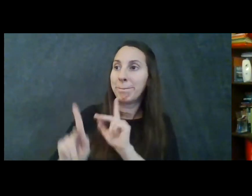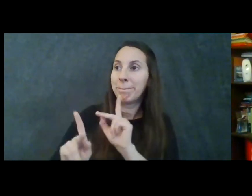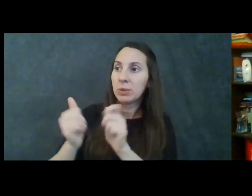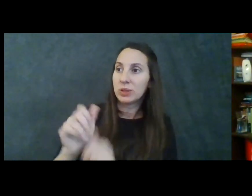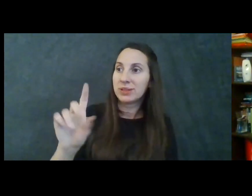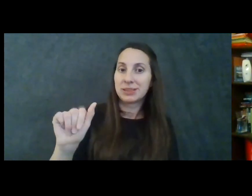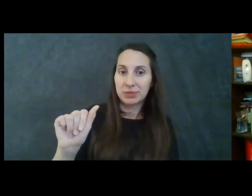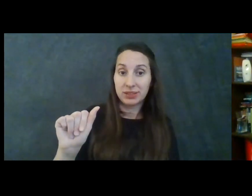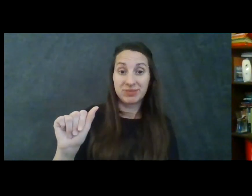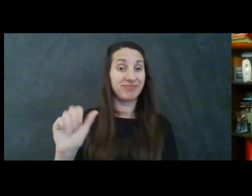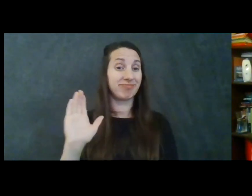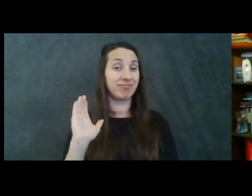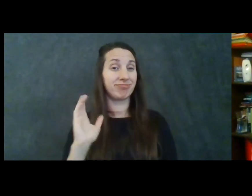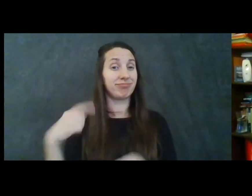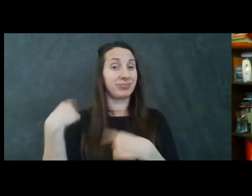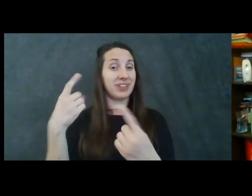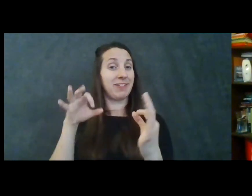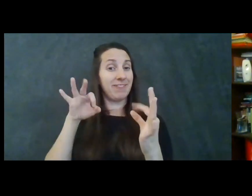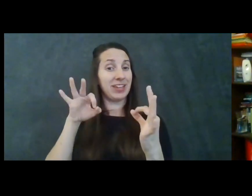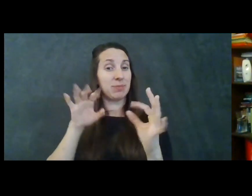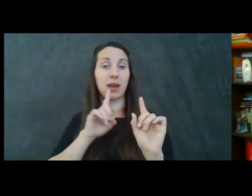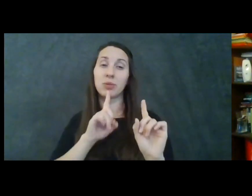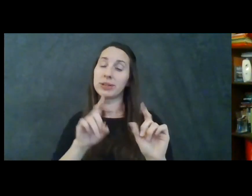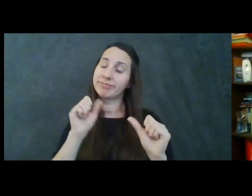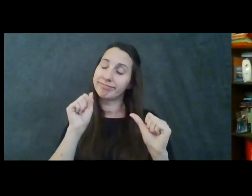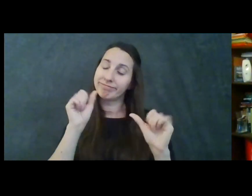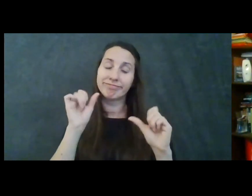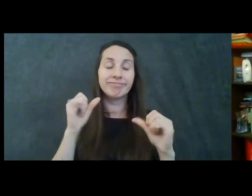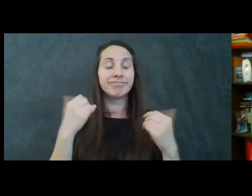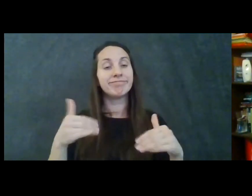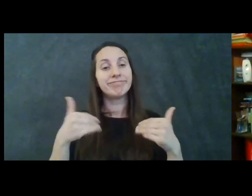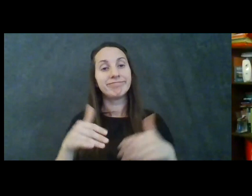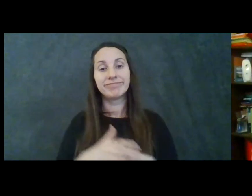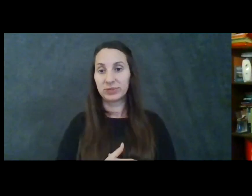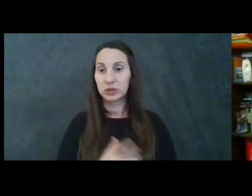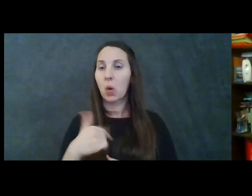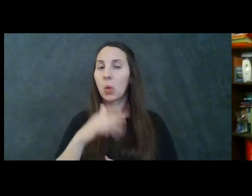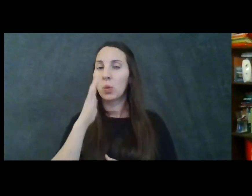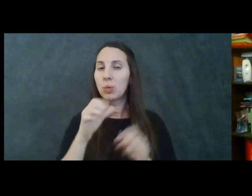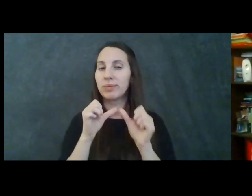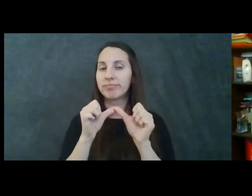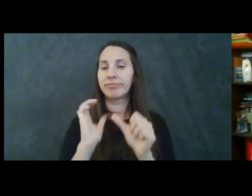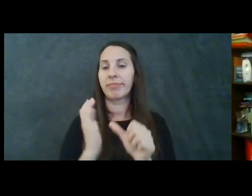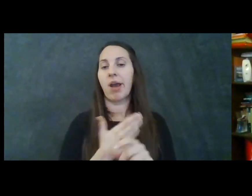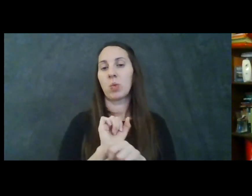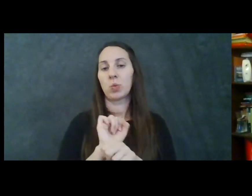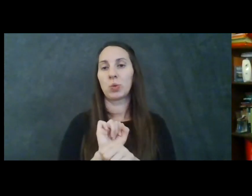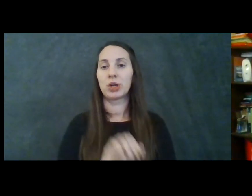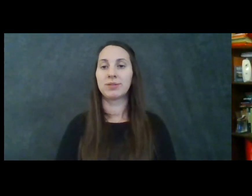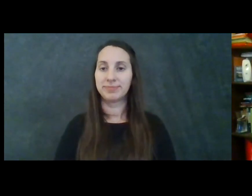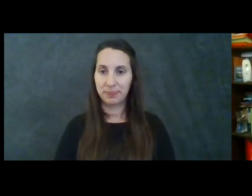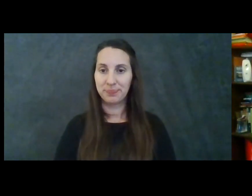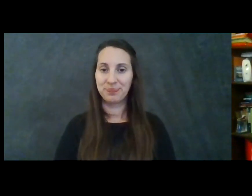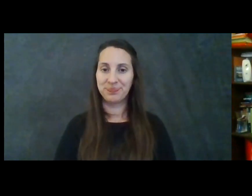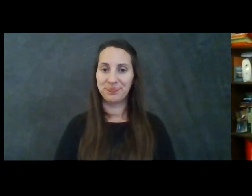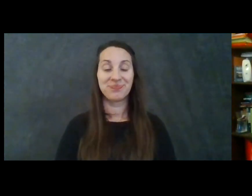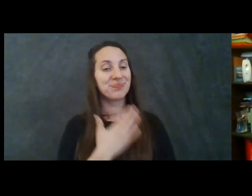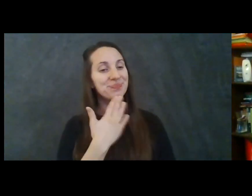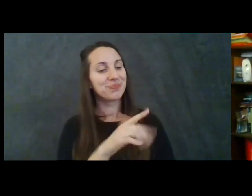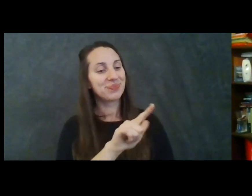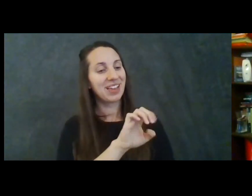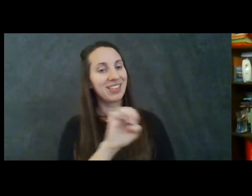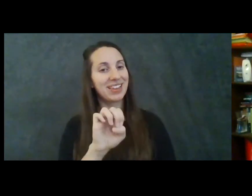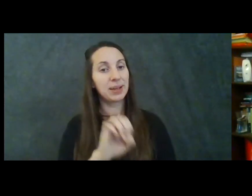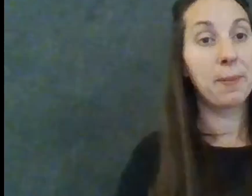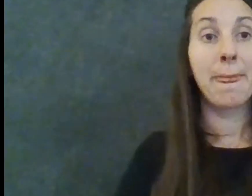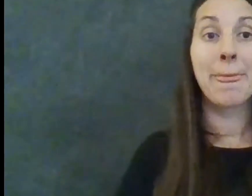we've gotten has been tremendous and very well received. So we're going to continue doing this work. Thank you, Lee. We're